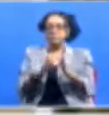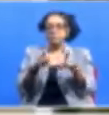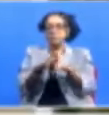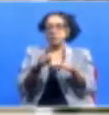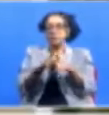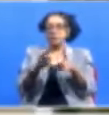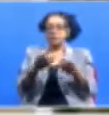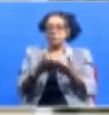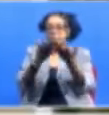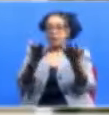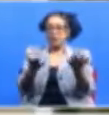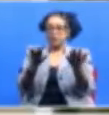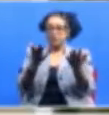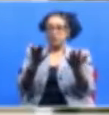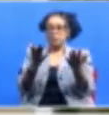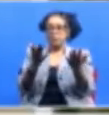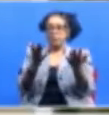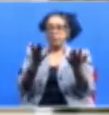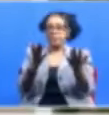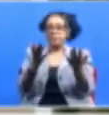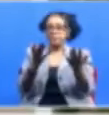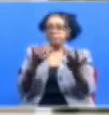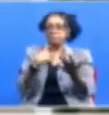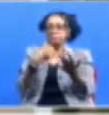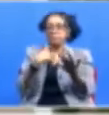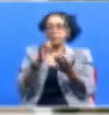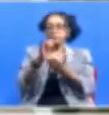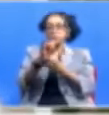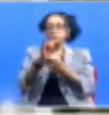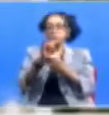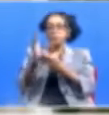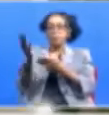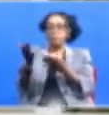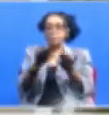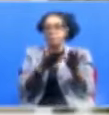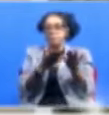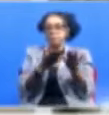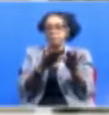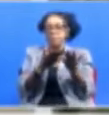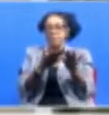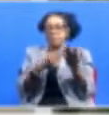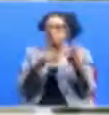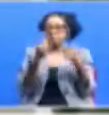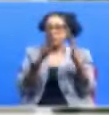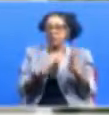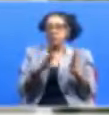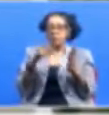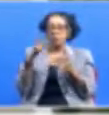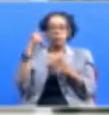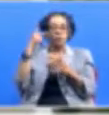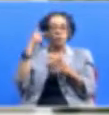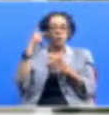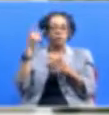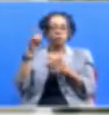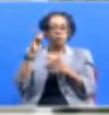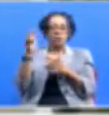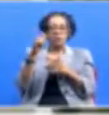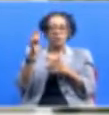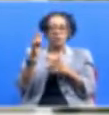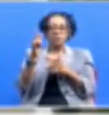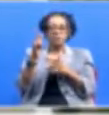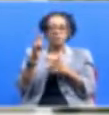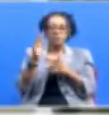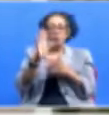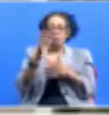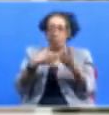suppliers meet in person. So we brought the 40 buyers from Korea to Kenya, and they will